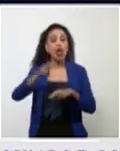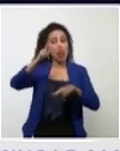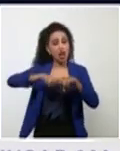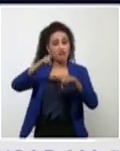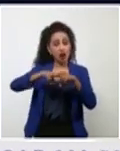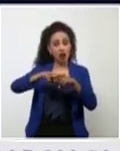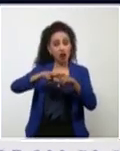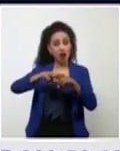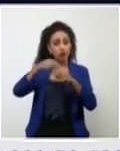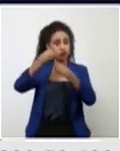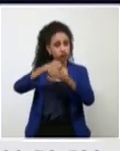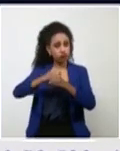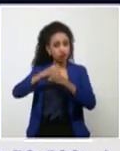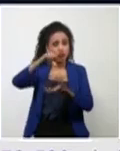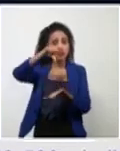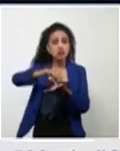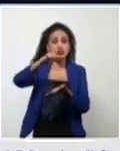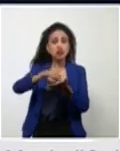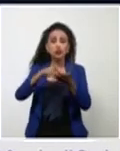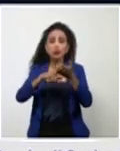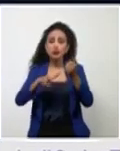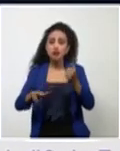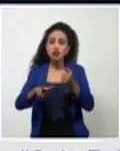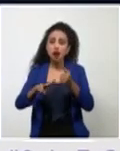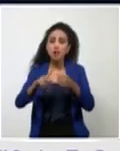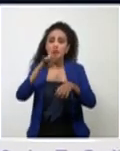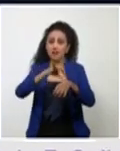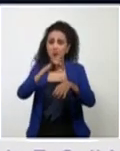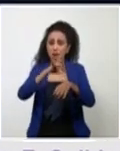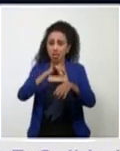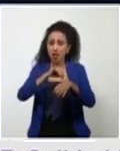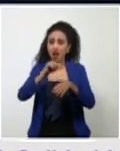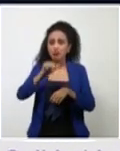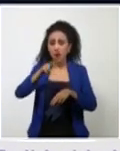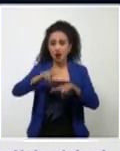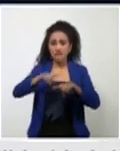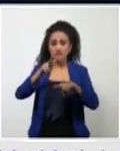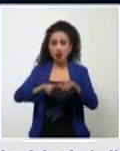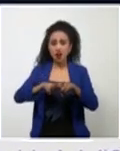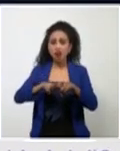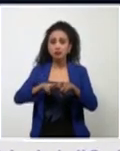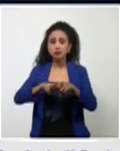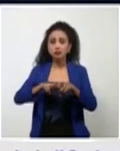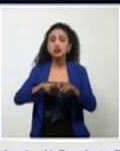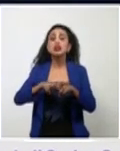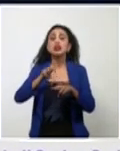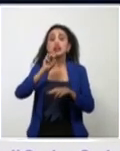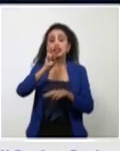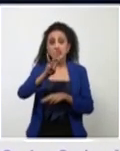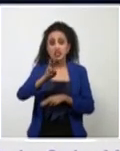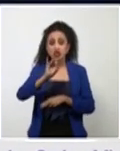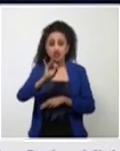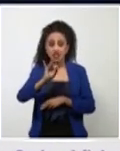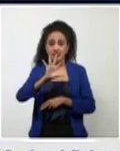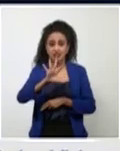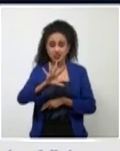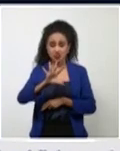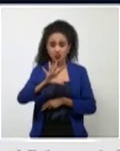467, the laboratory of the Provincial Center of Hygiene, Epidemiology in